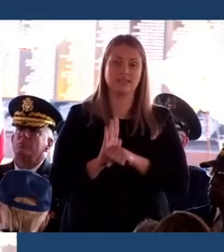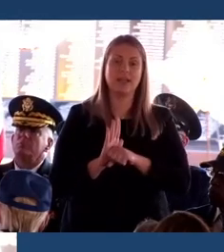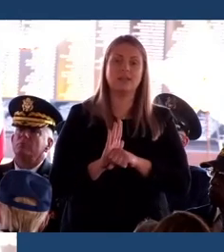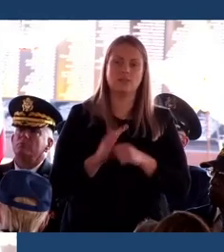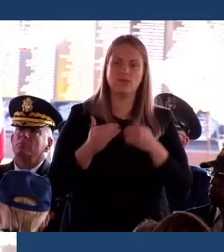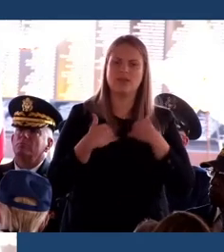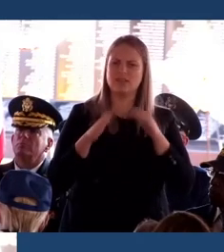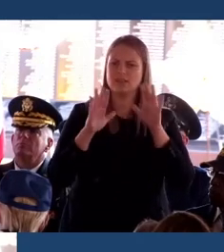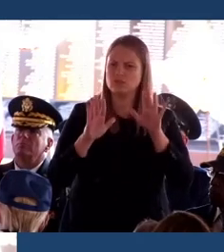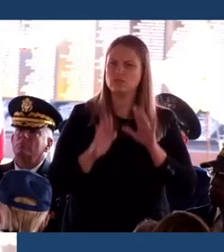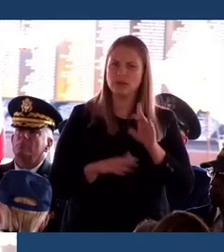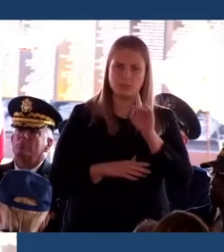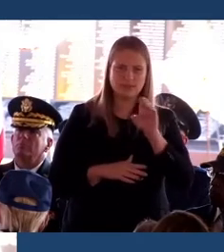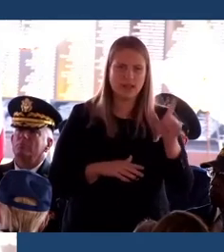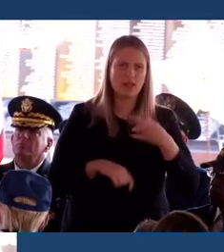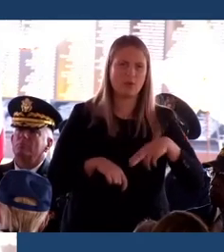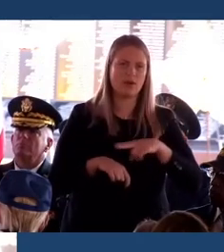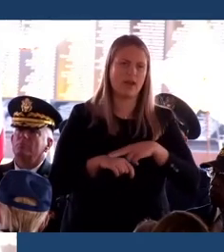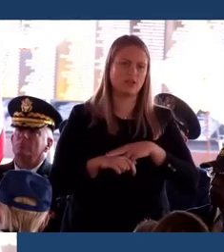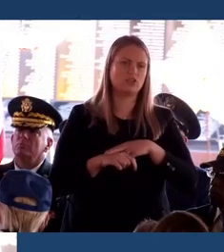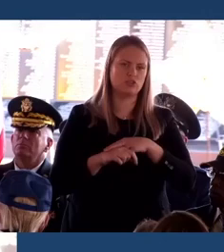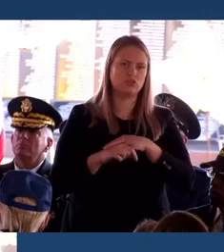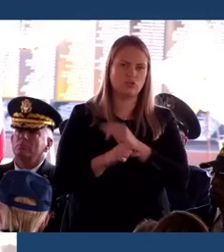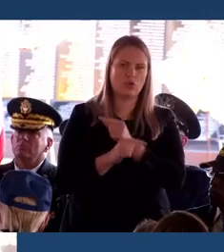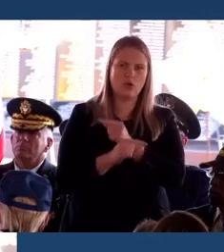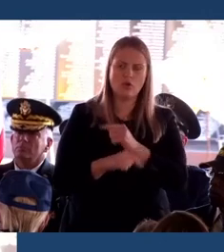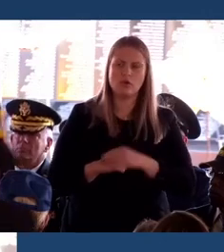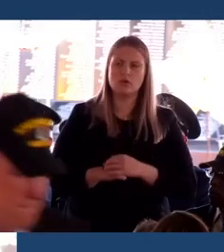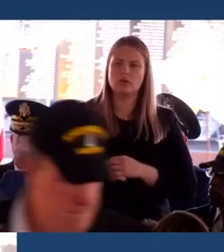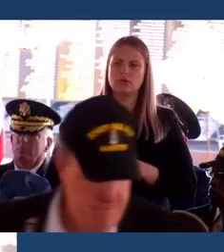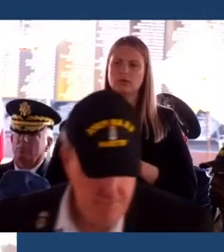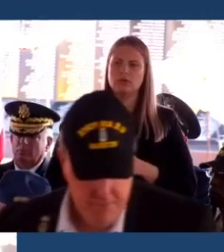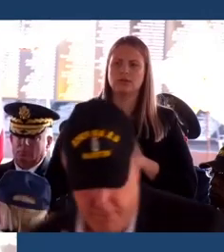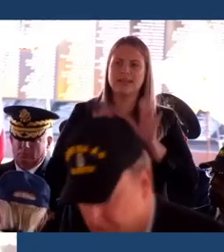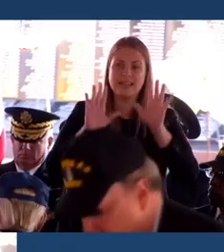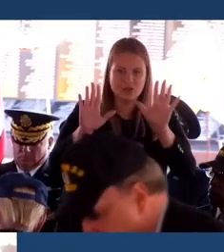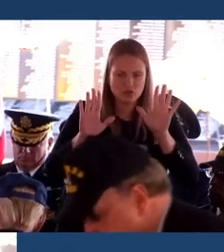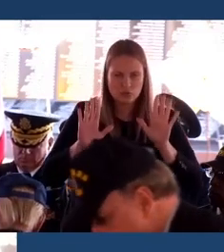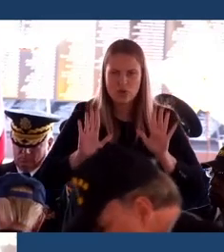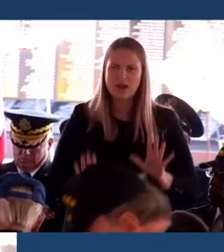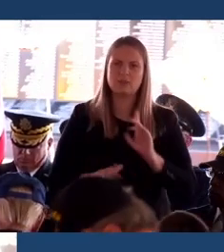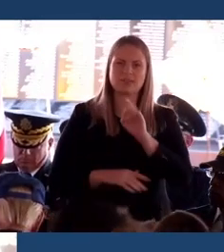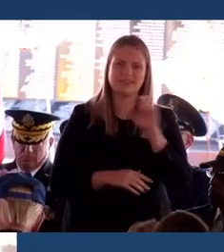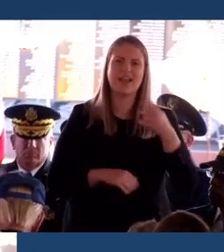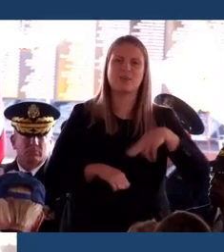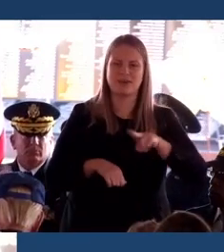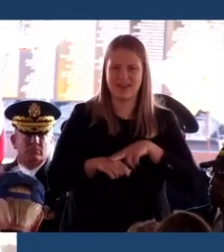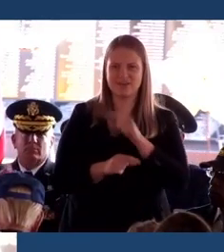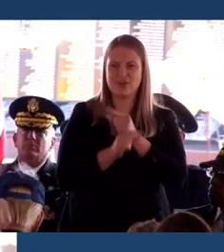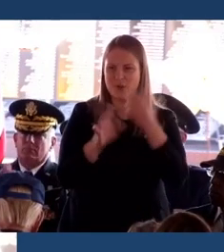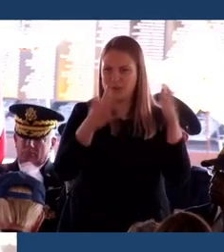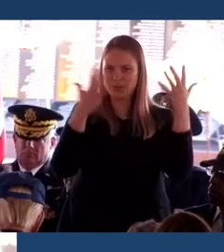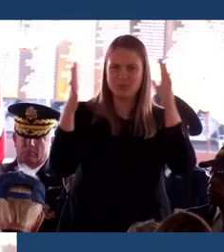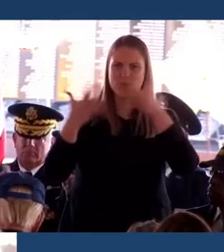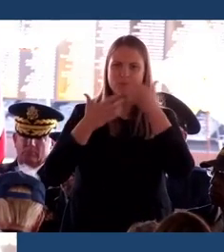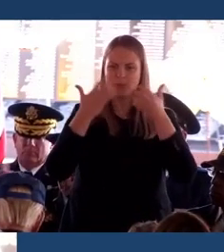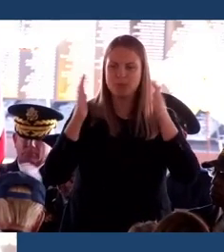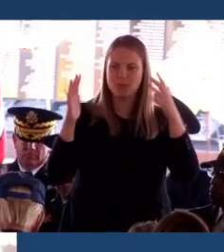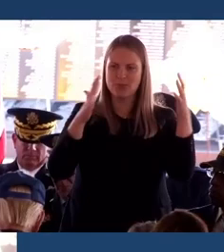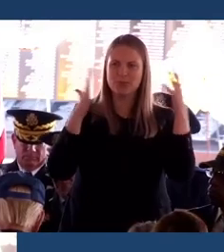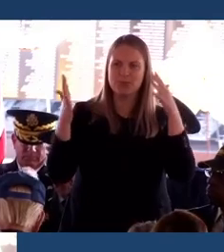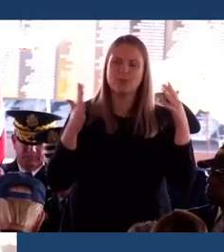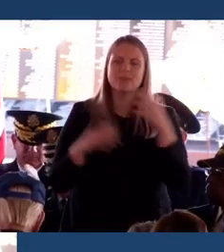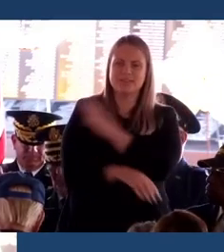incredible Delaware National Guard. Incredible Delaware National Guard. General Barry.